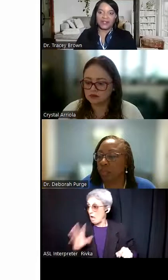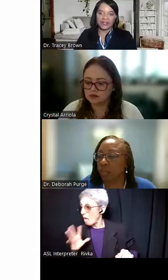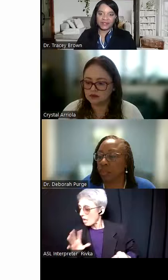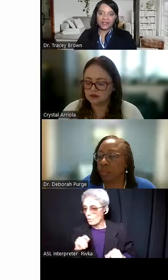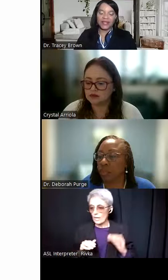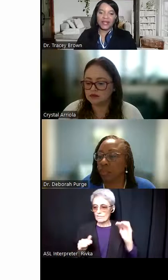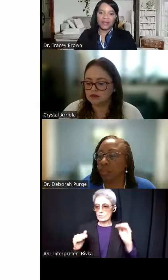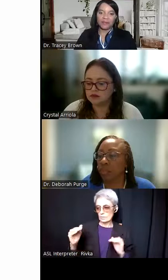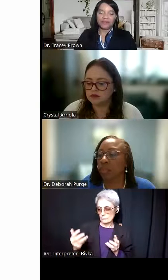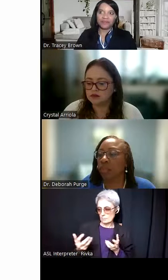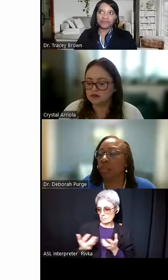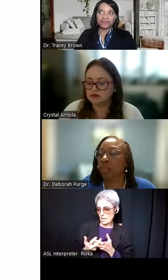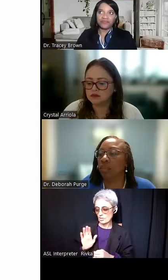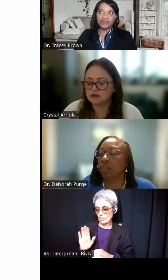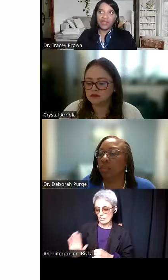that child's